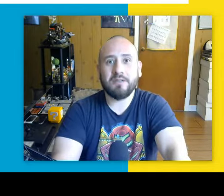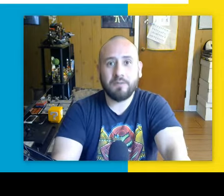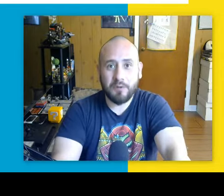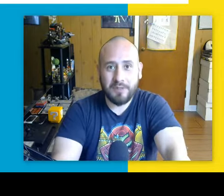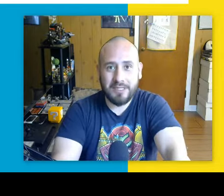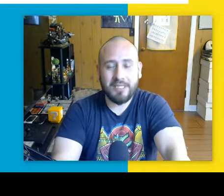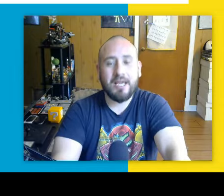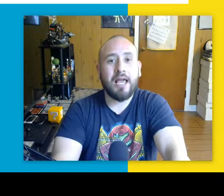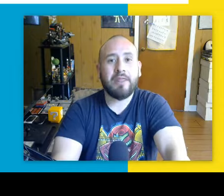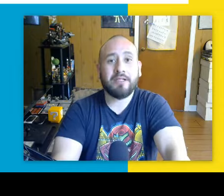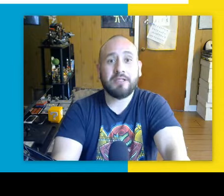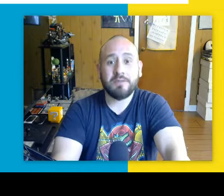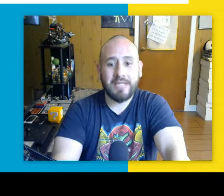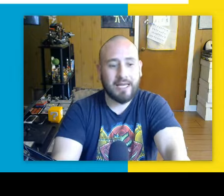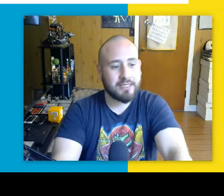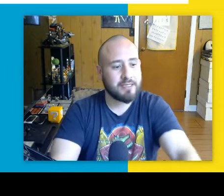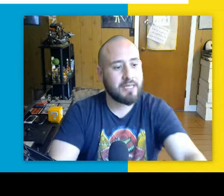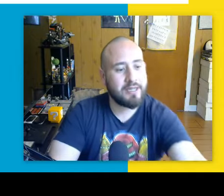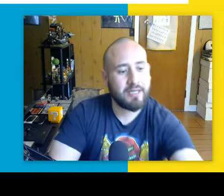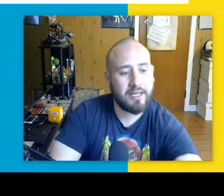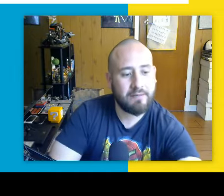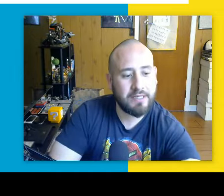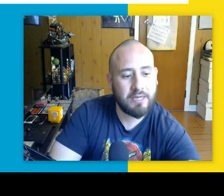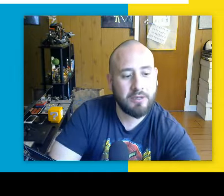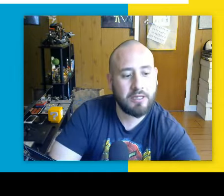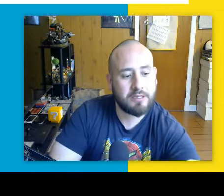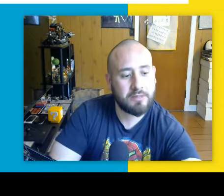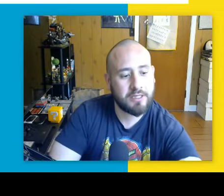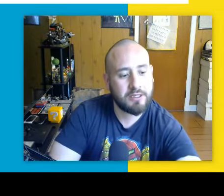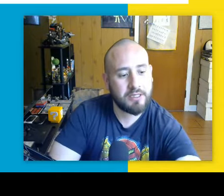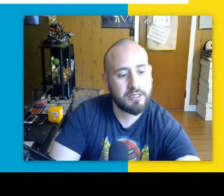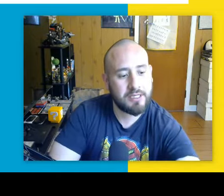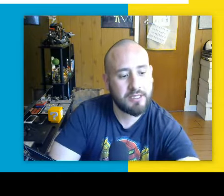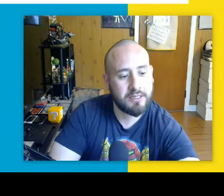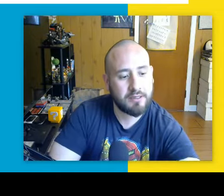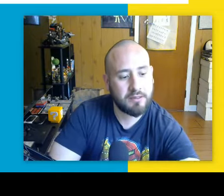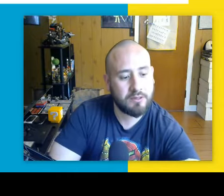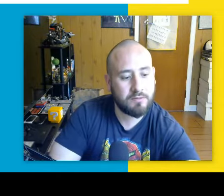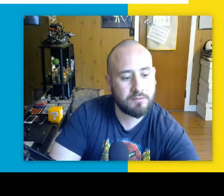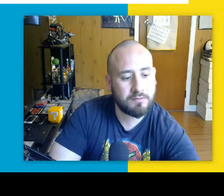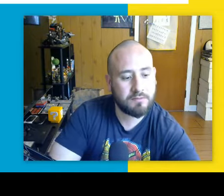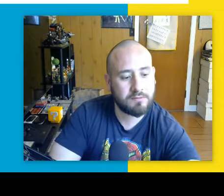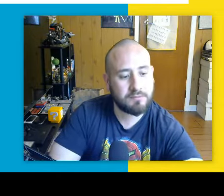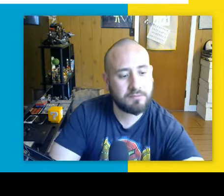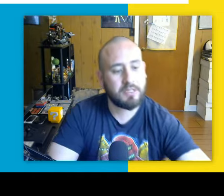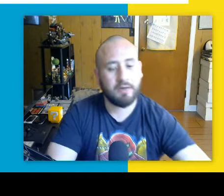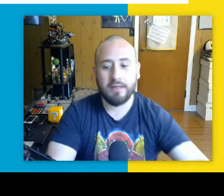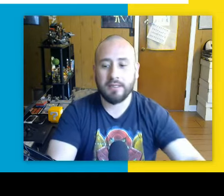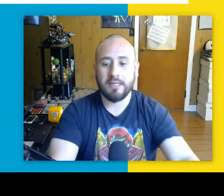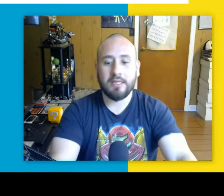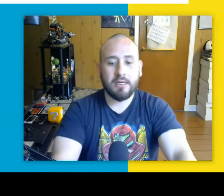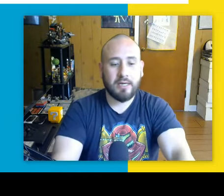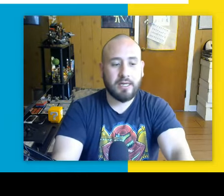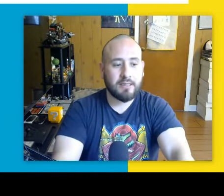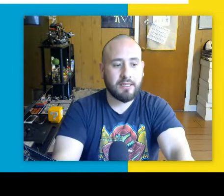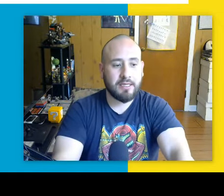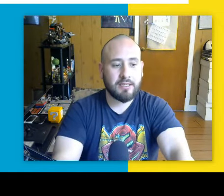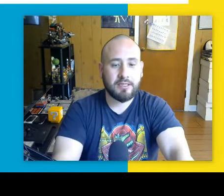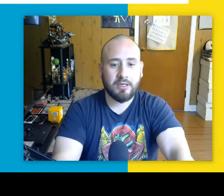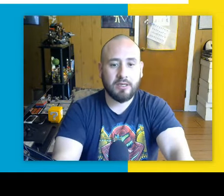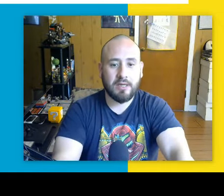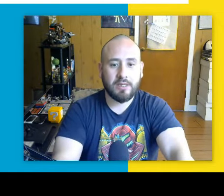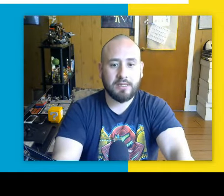dinner foods, and I'm going to teach you some snacks. I think I have my timer on to make sure that it is a nope. All right. All right.